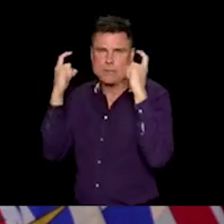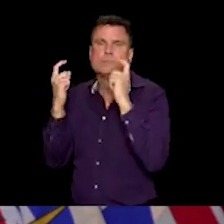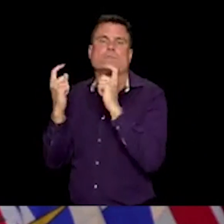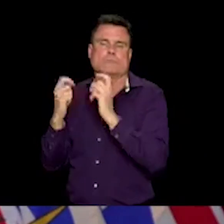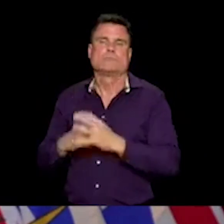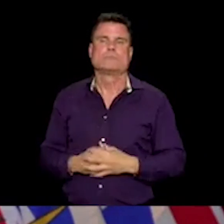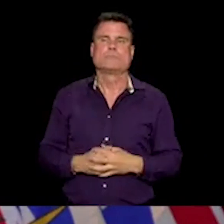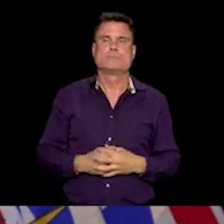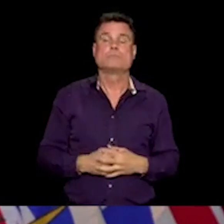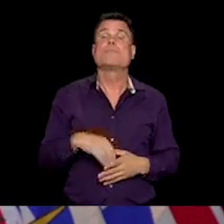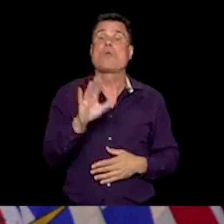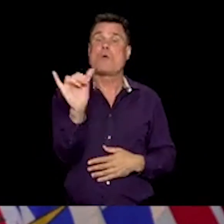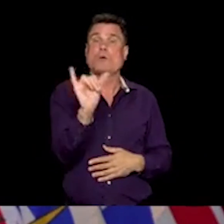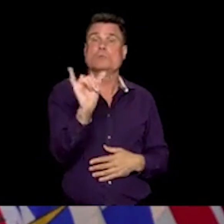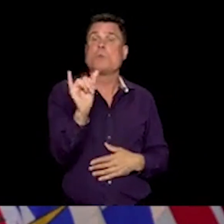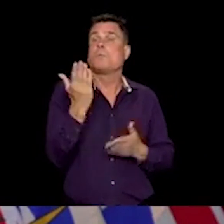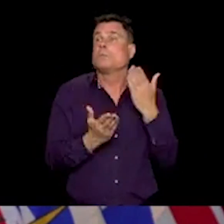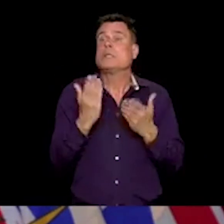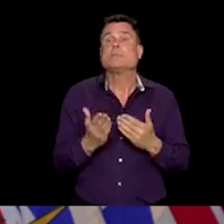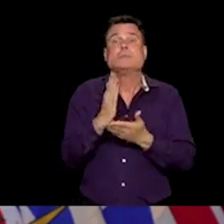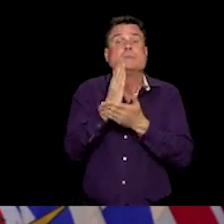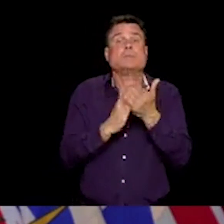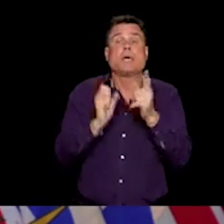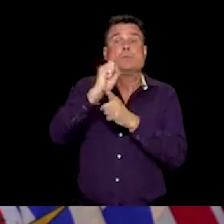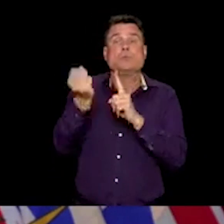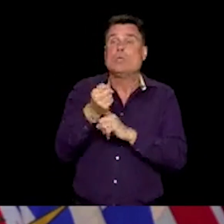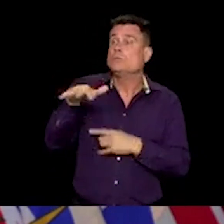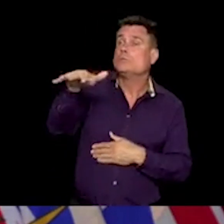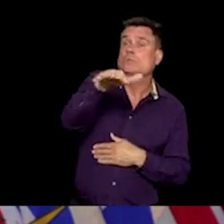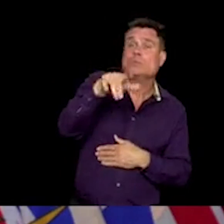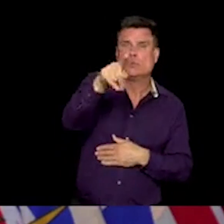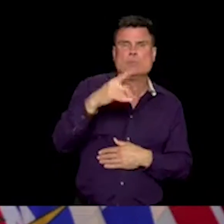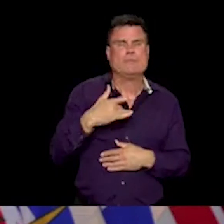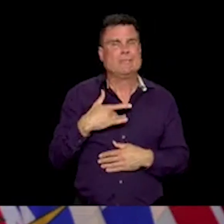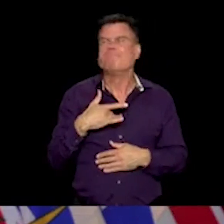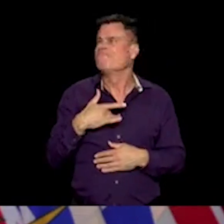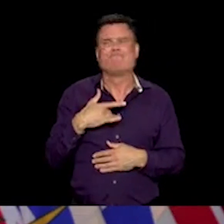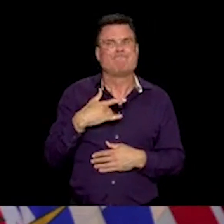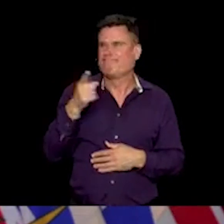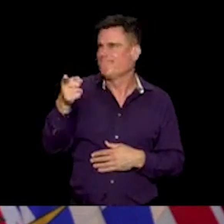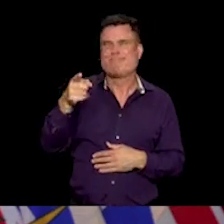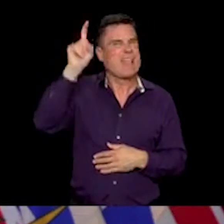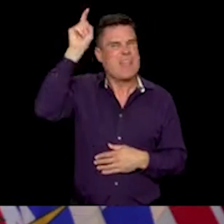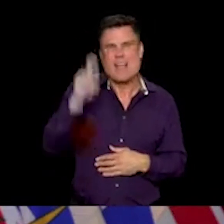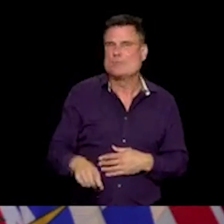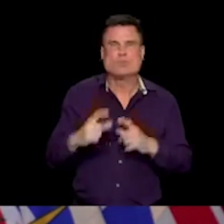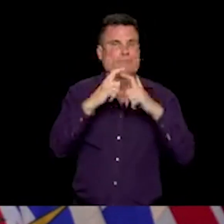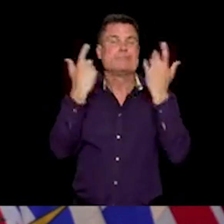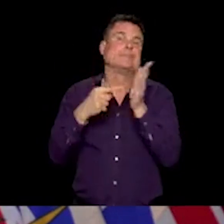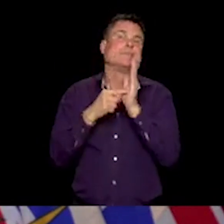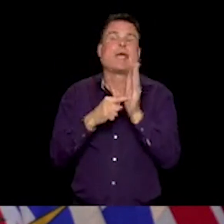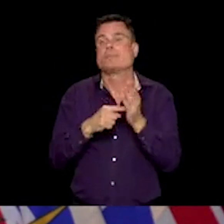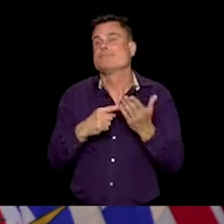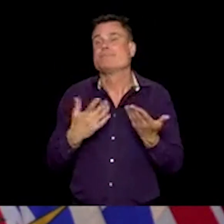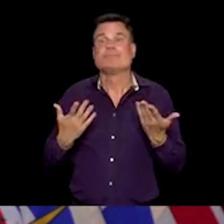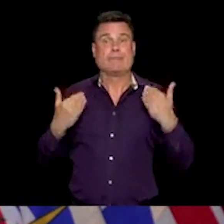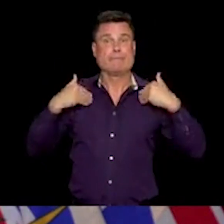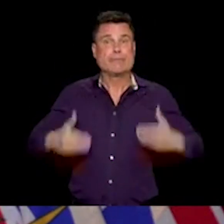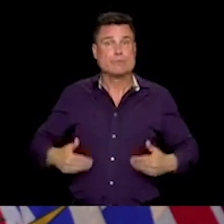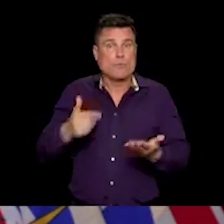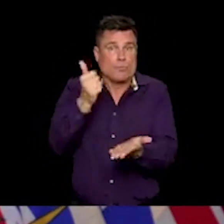that sense, it certainly is something that people can consider, and we would recommend in certain situations for those